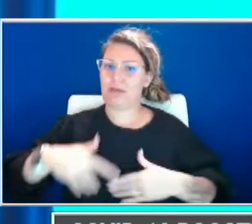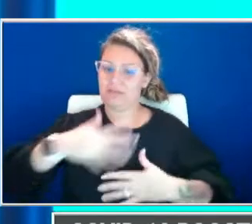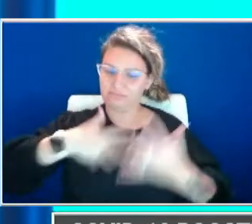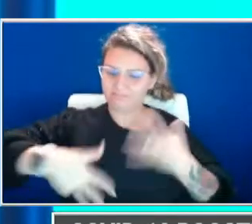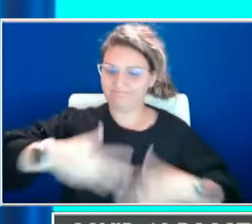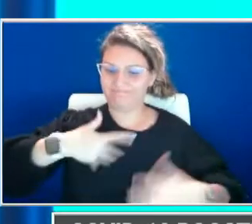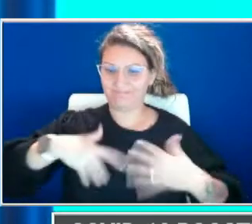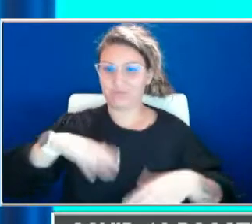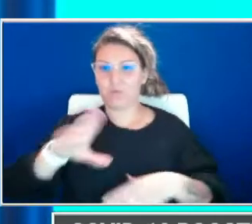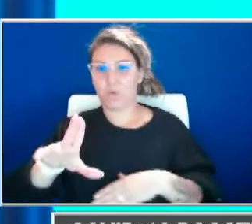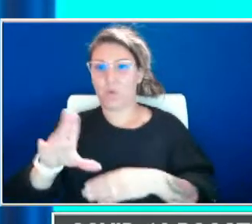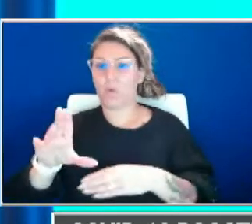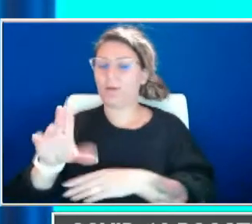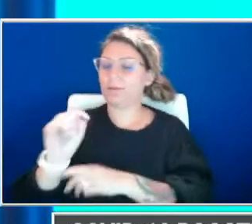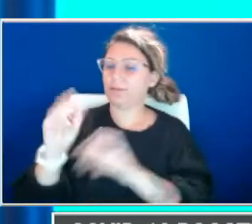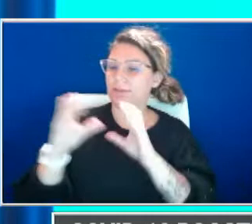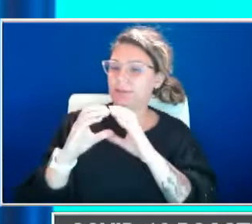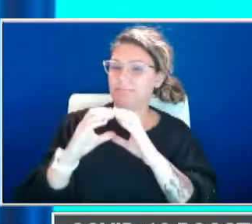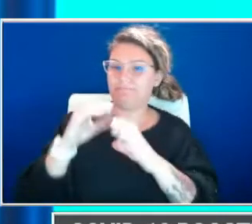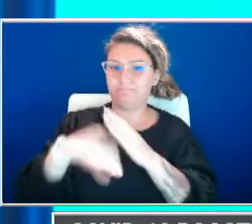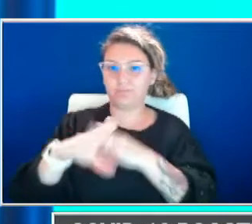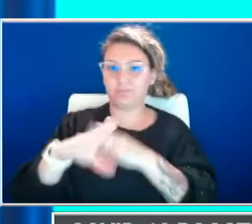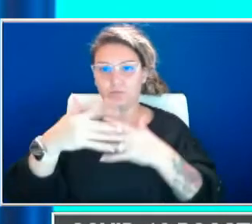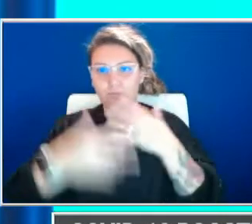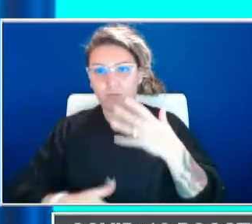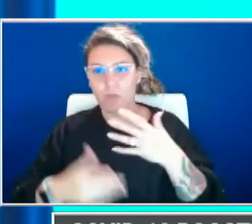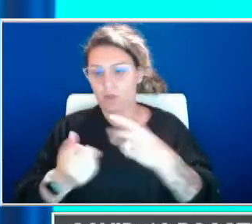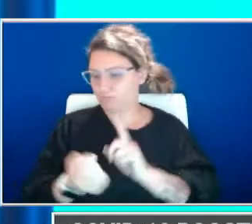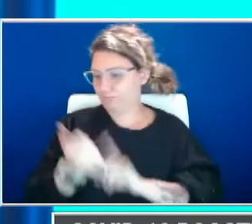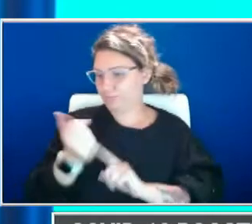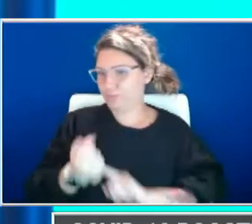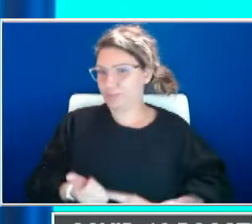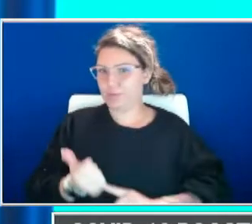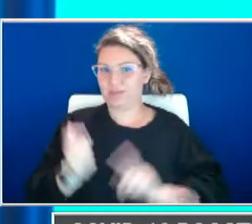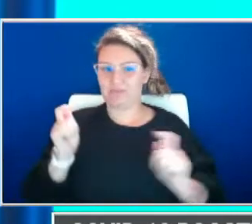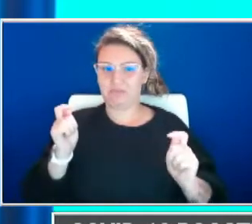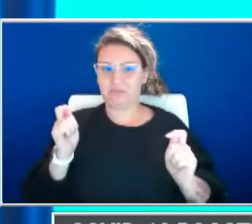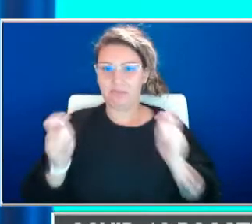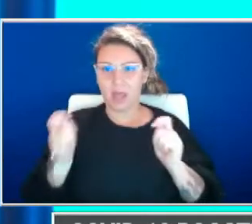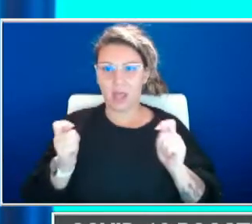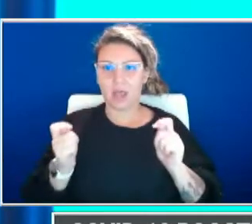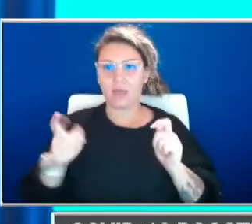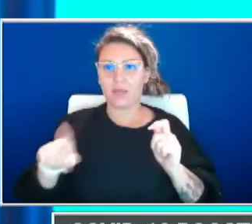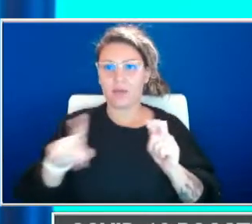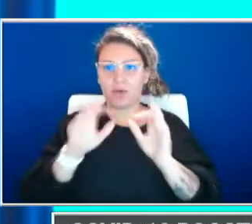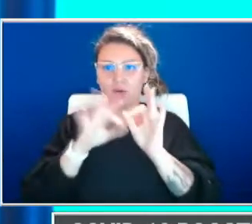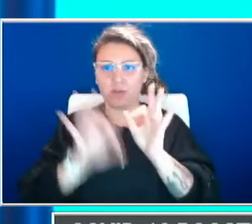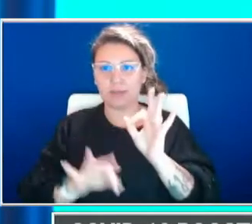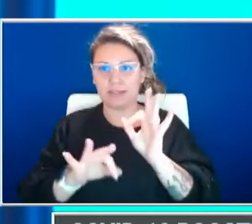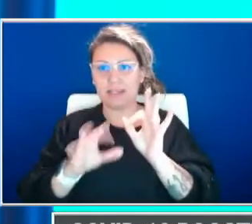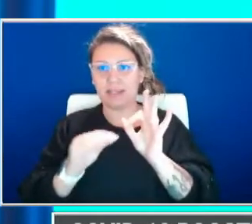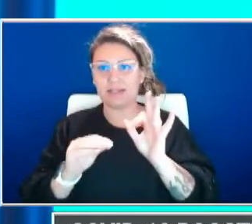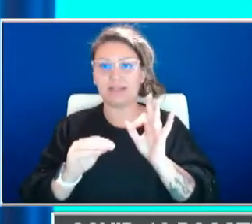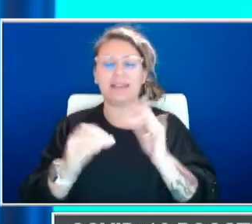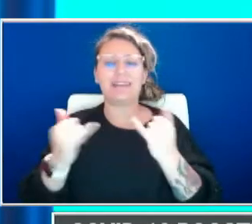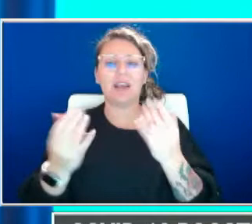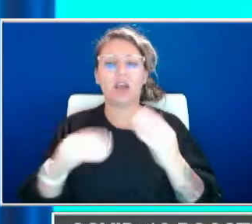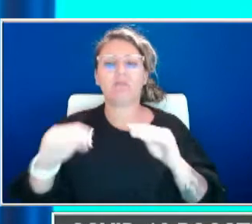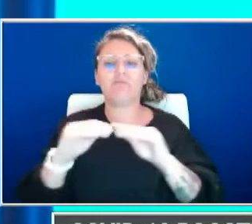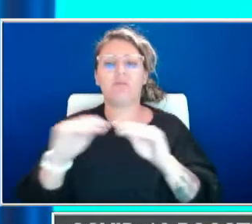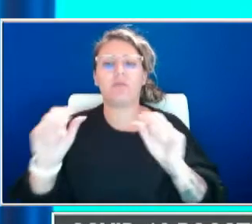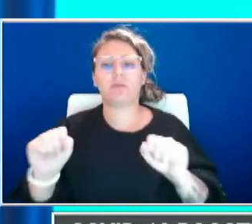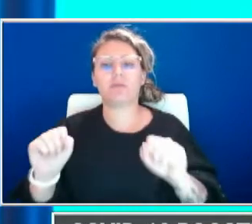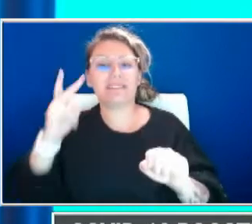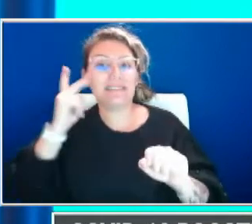are in your blood, take them out, genetically modify those cells, and make them now more able to see the